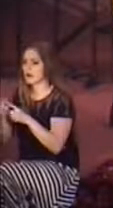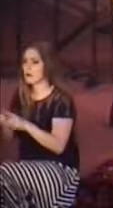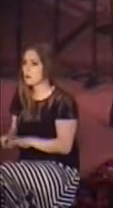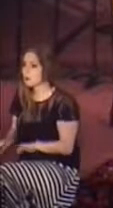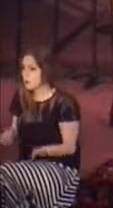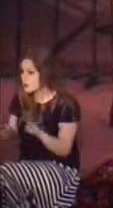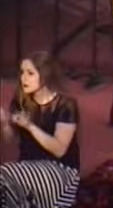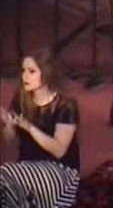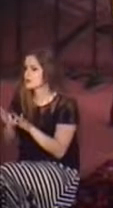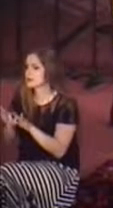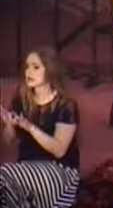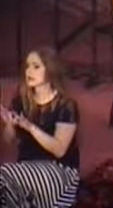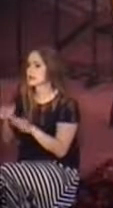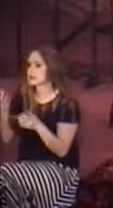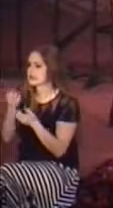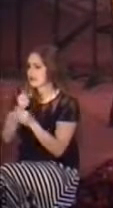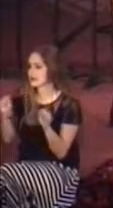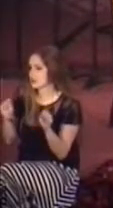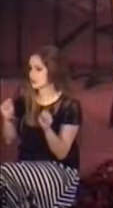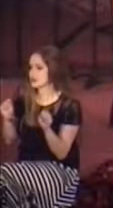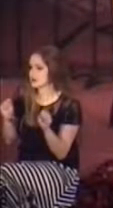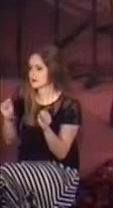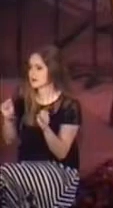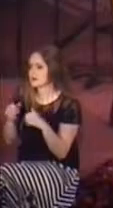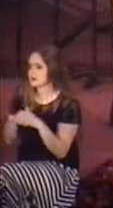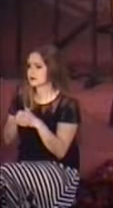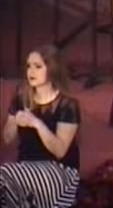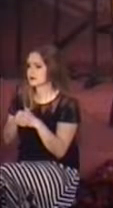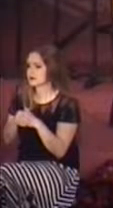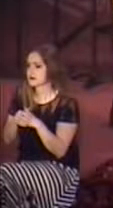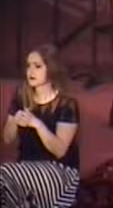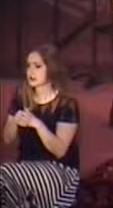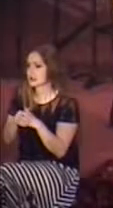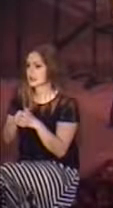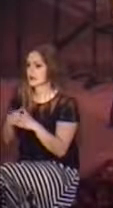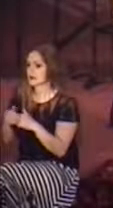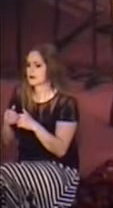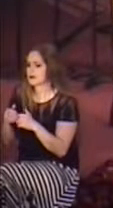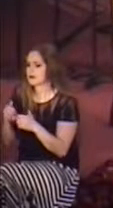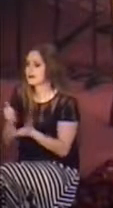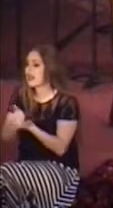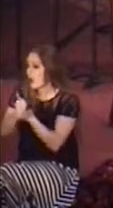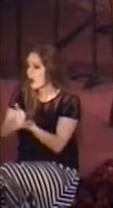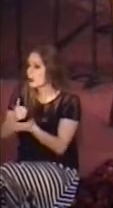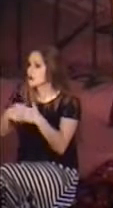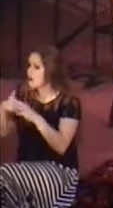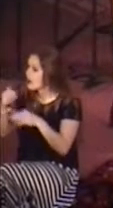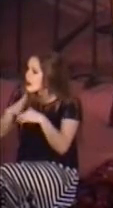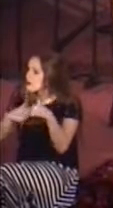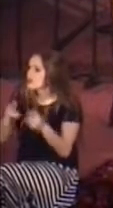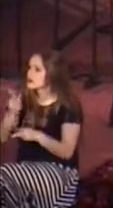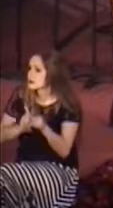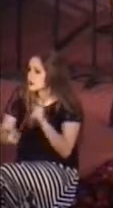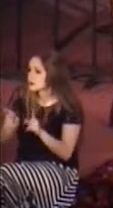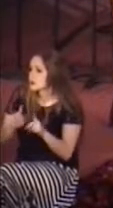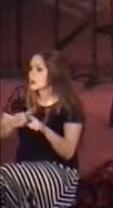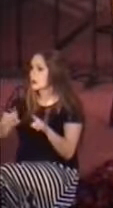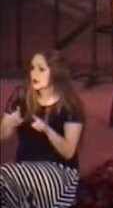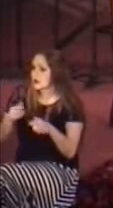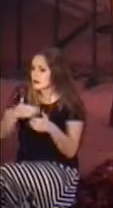justice thing in the name of Jesus, maybe bring a lot of aid and comfort to people, but if those boxes do not bring